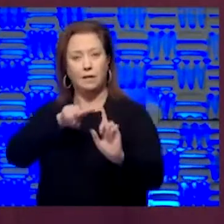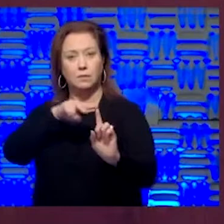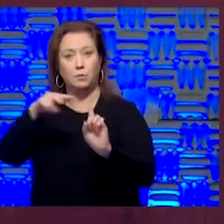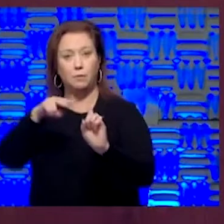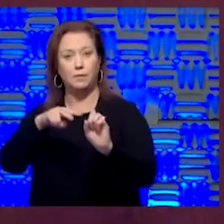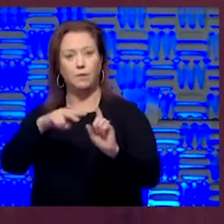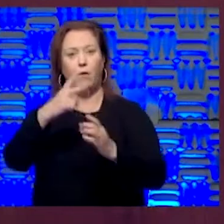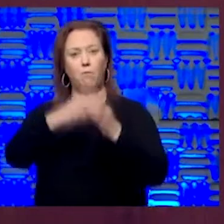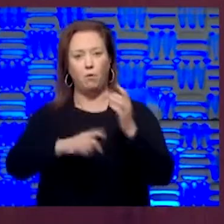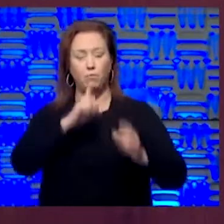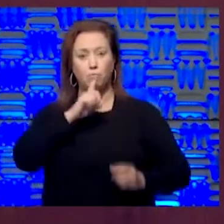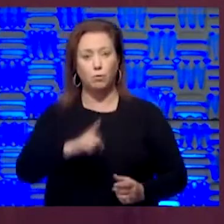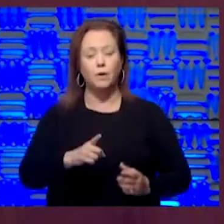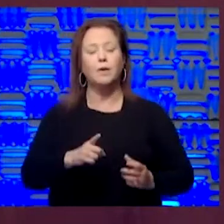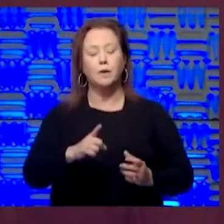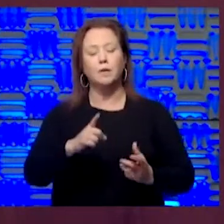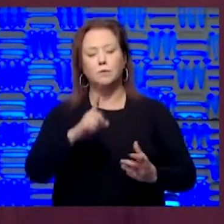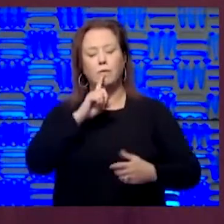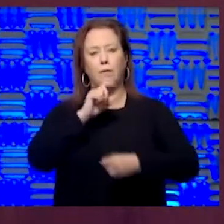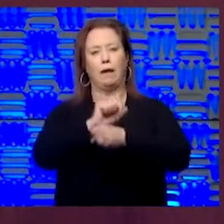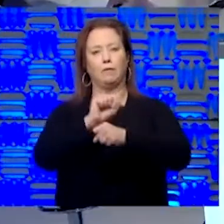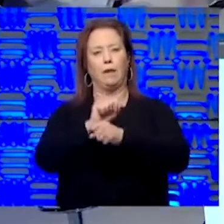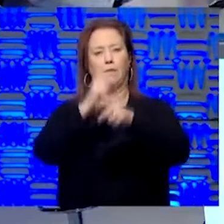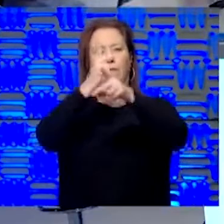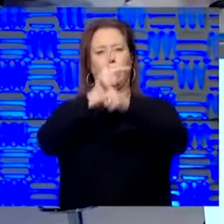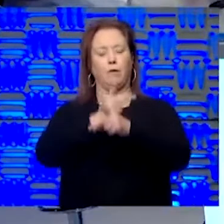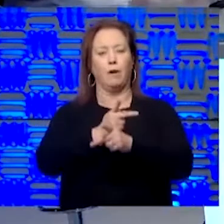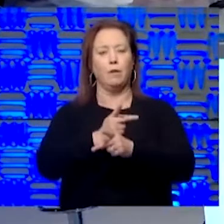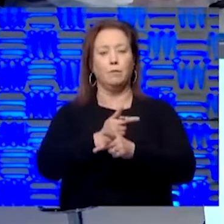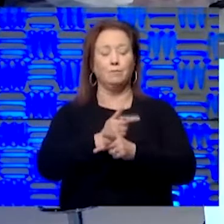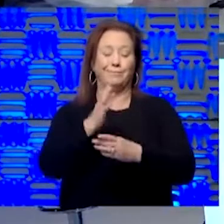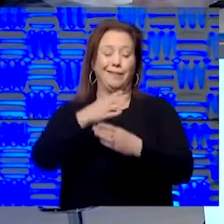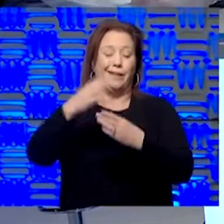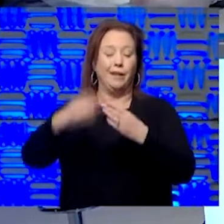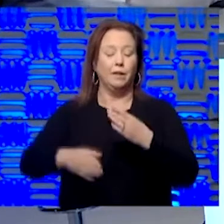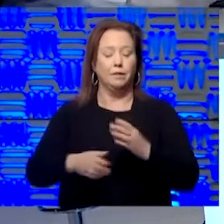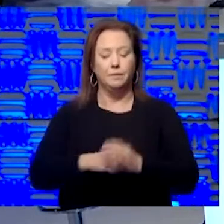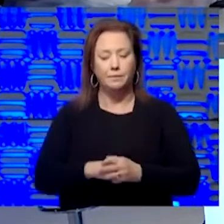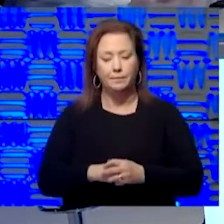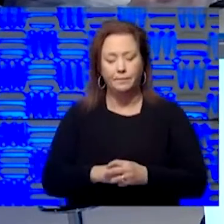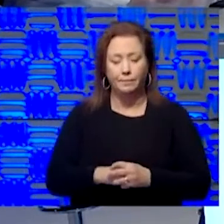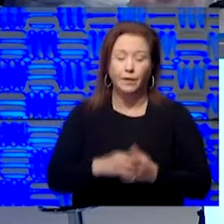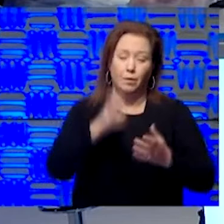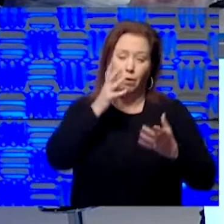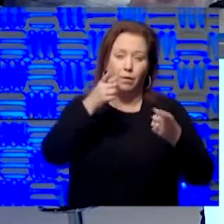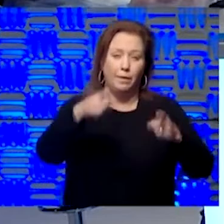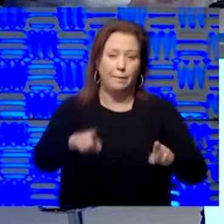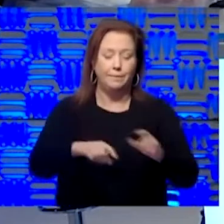And then you have to figure out where we're going to end up. Yeah. Okay, next question.